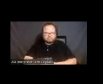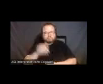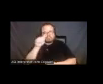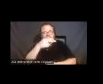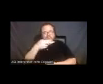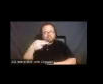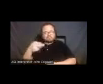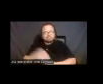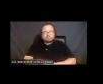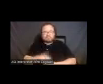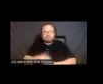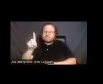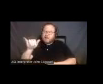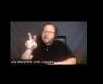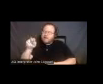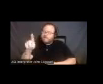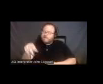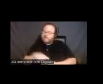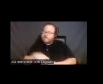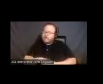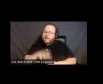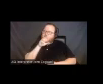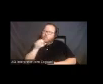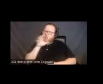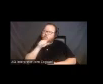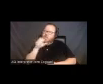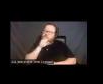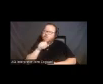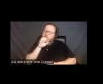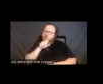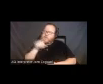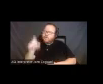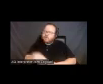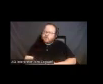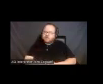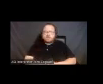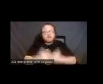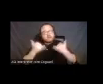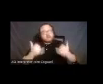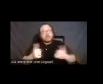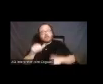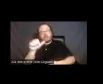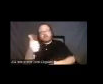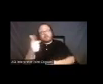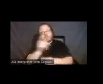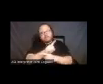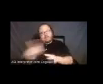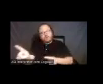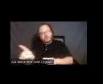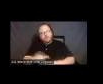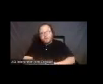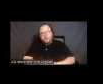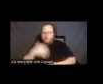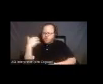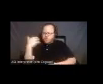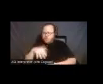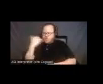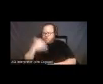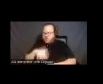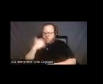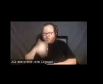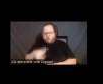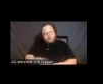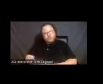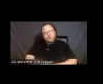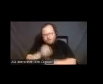Oh, David, how old is it? She is now 10 weeks. Oh my gosh, you're in for